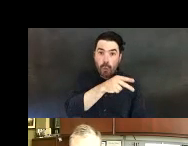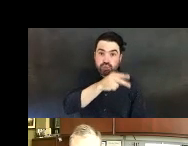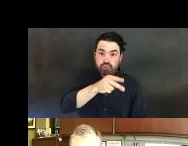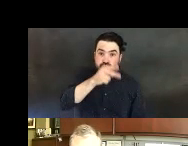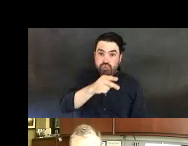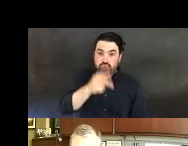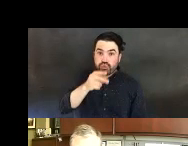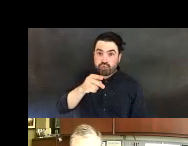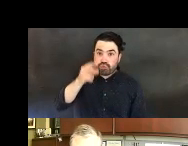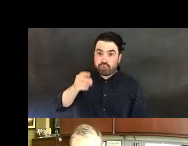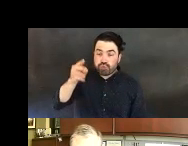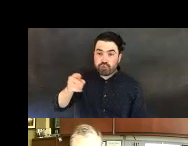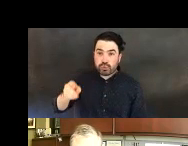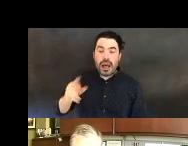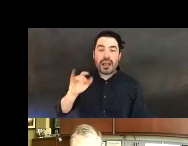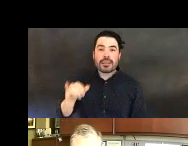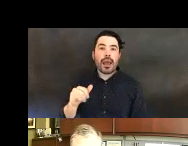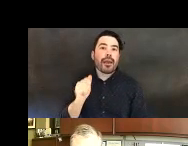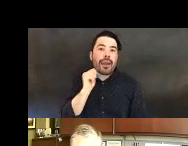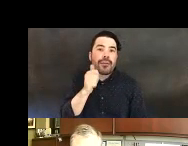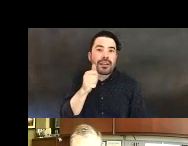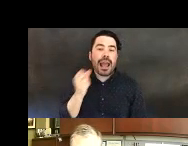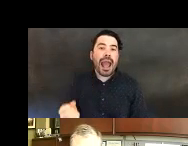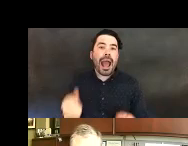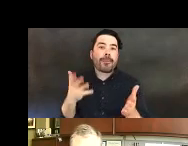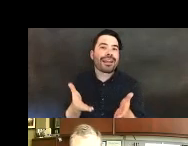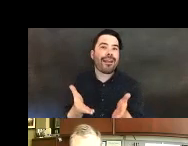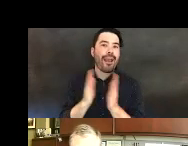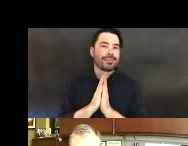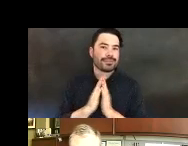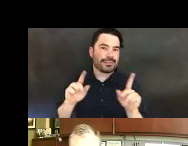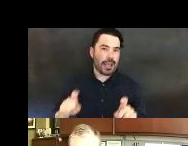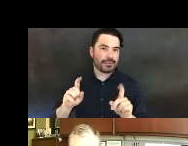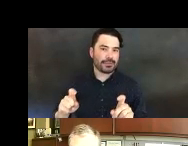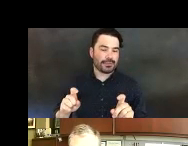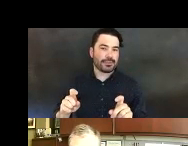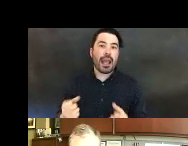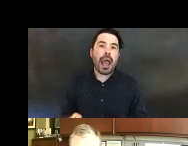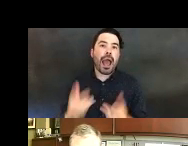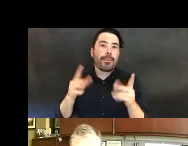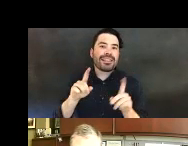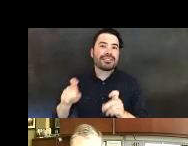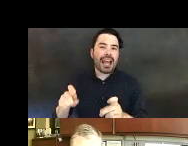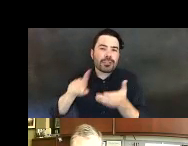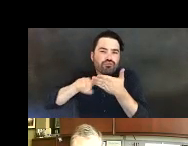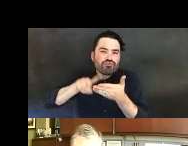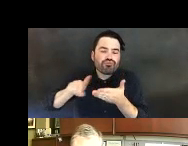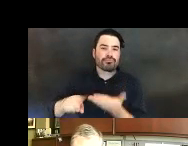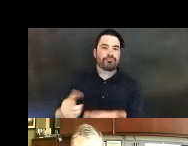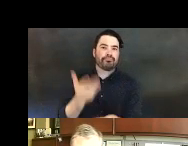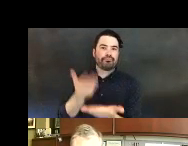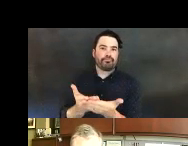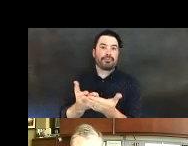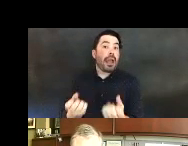what our daily demand for testing and number of tests that have been resulted show. So you can see that